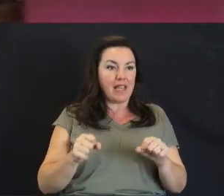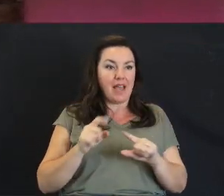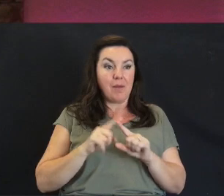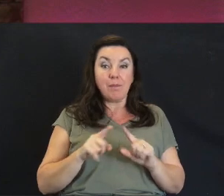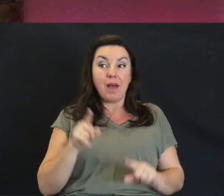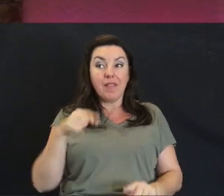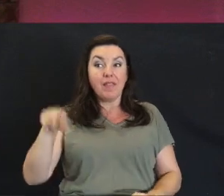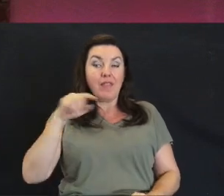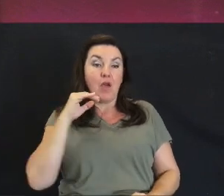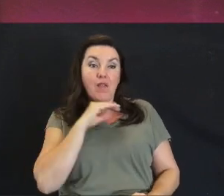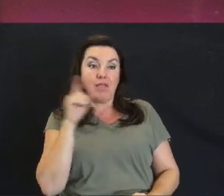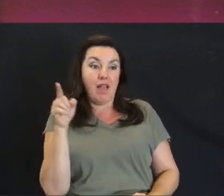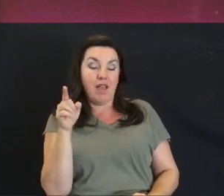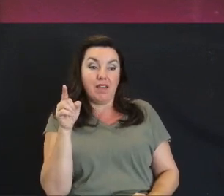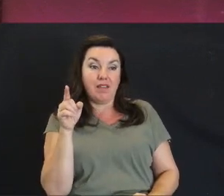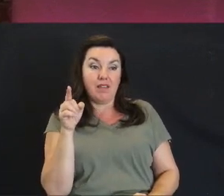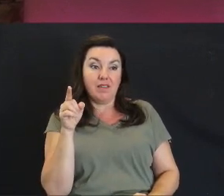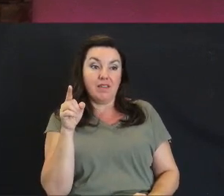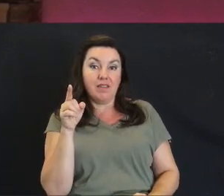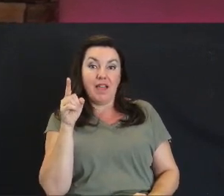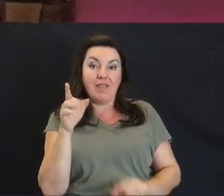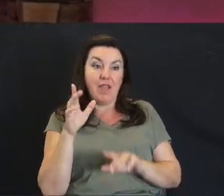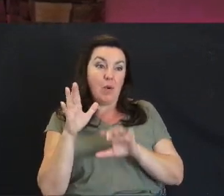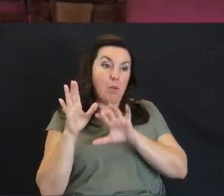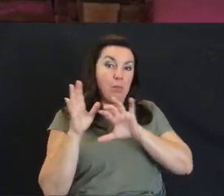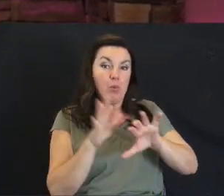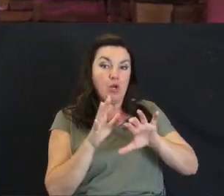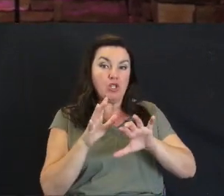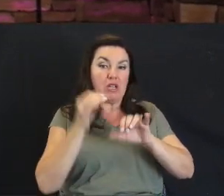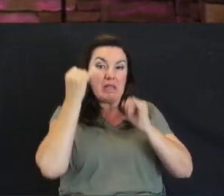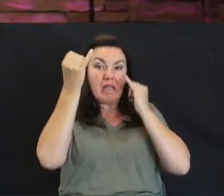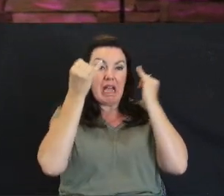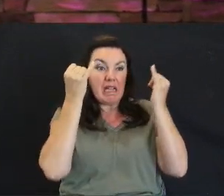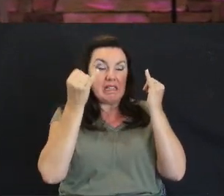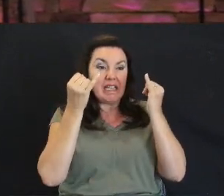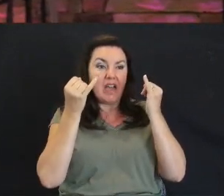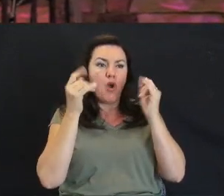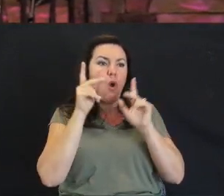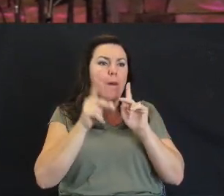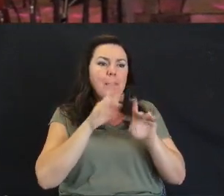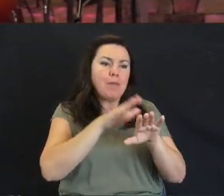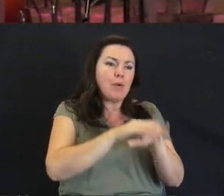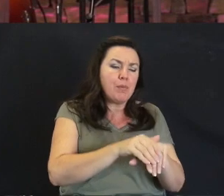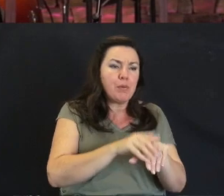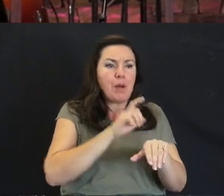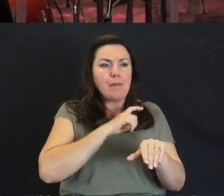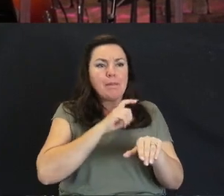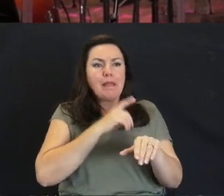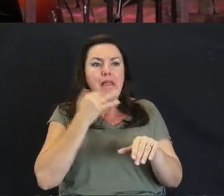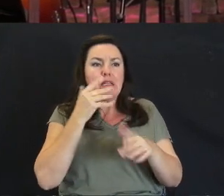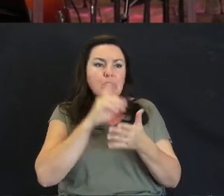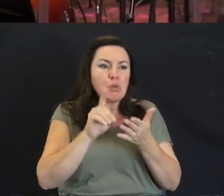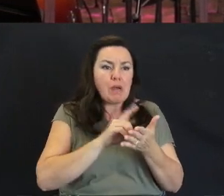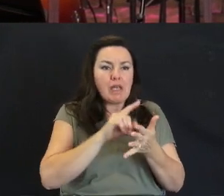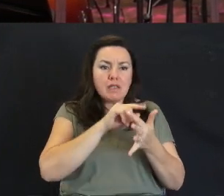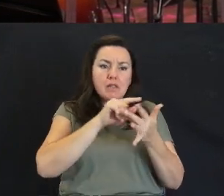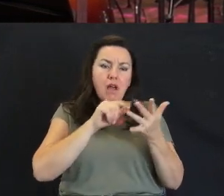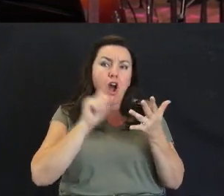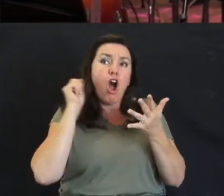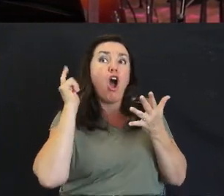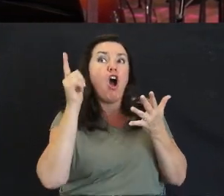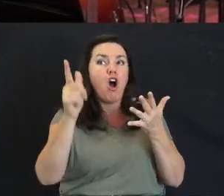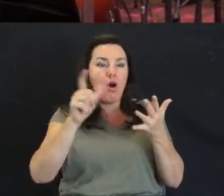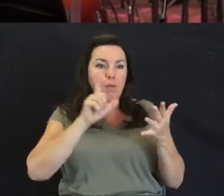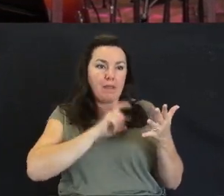being pushed A false narrative Is being pushed In which people Are being oppressed The police are racist All the police are racist